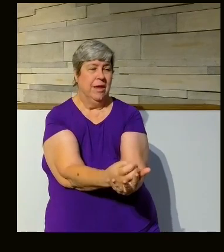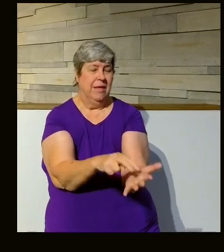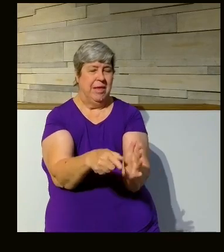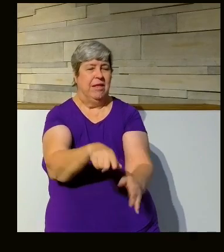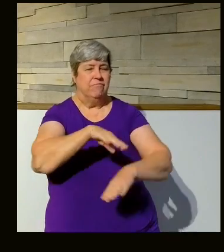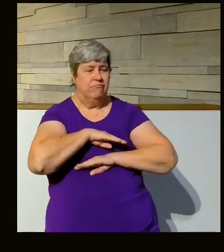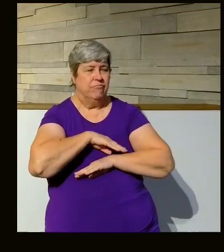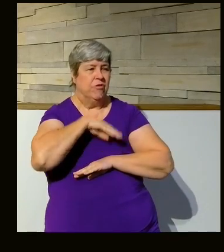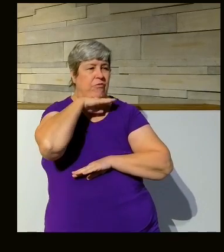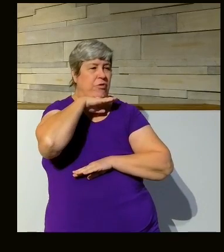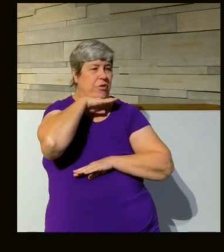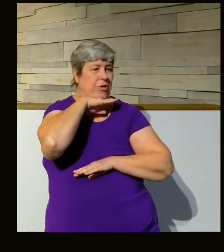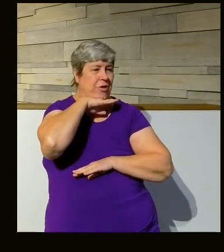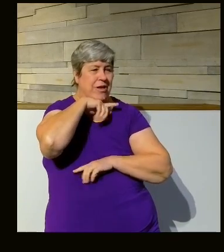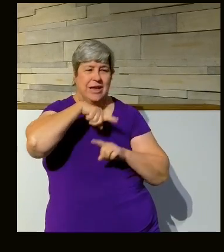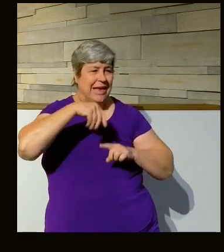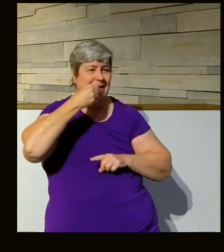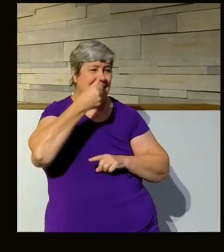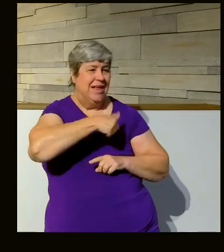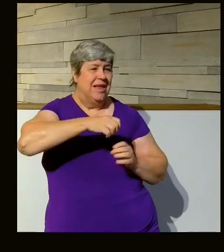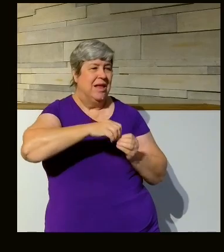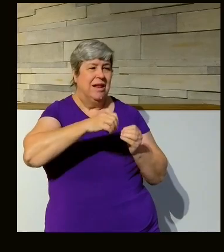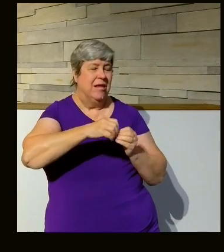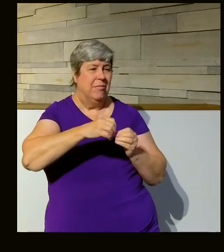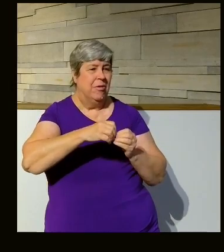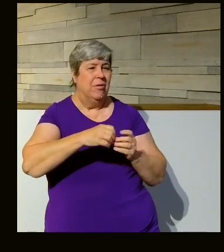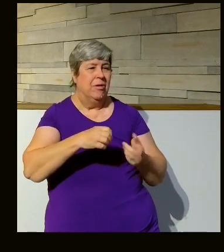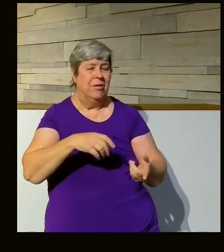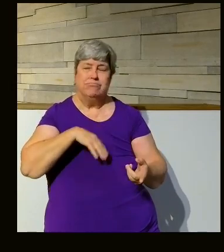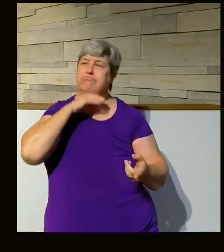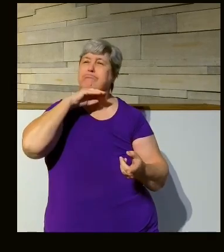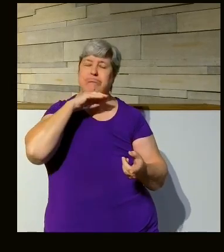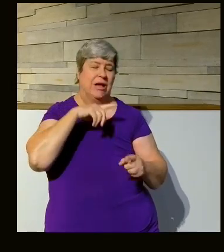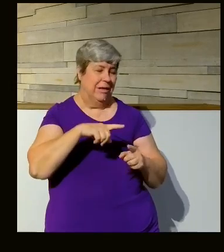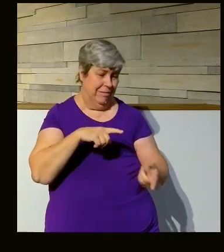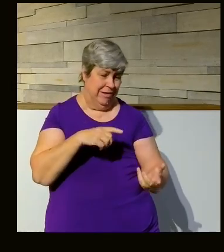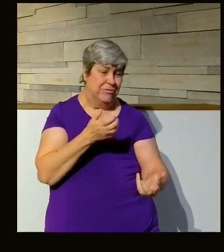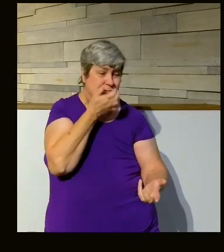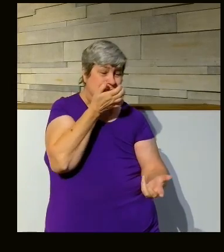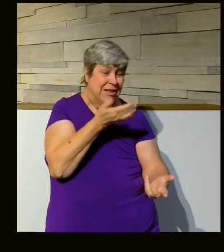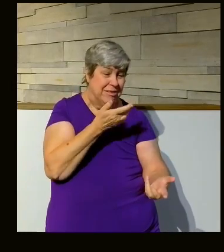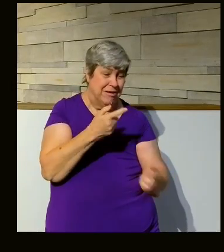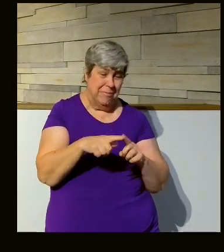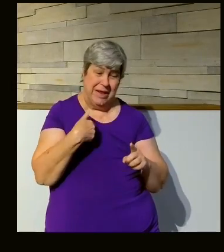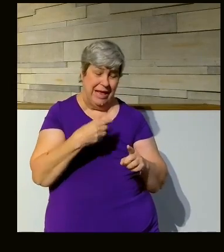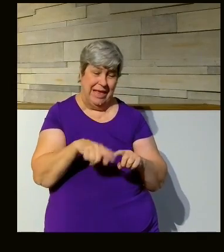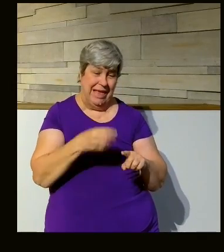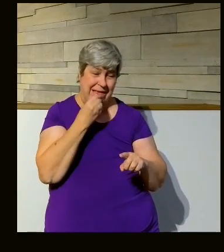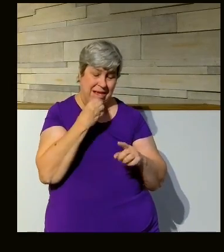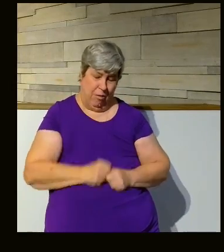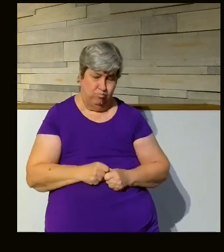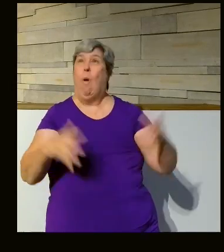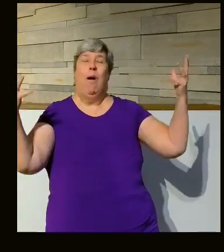full, can't eat anymore. I'm filled up, can't eat another one. I will explode, right? I will just